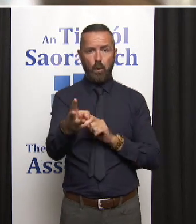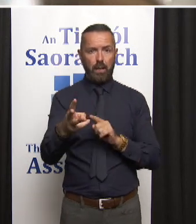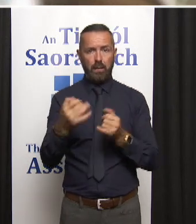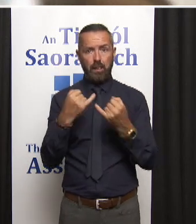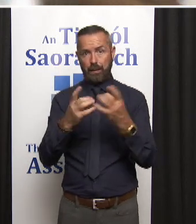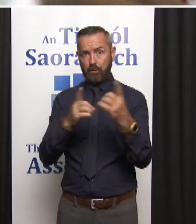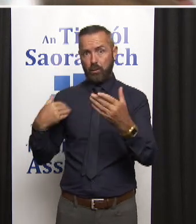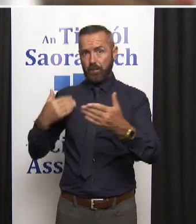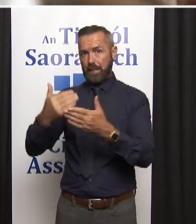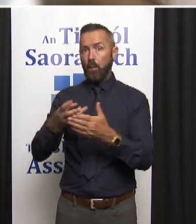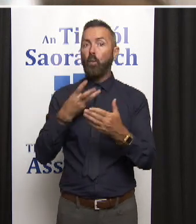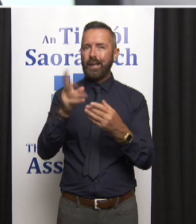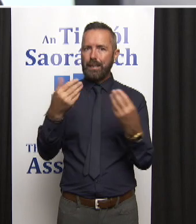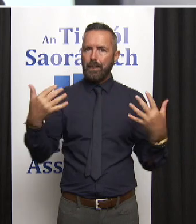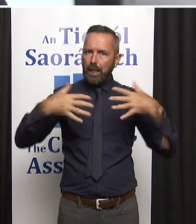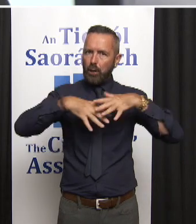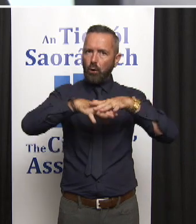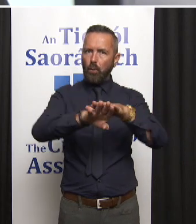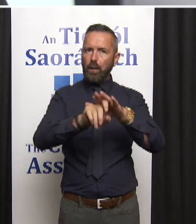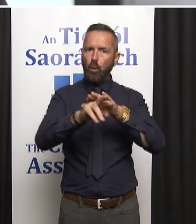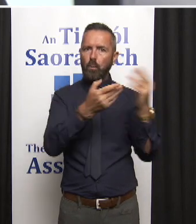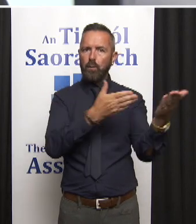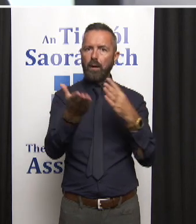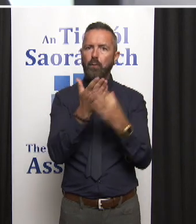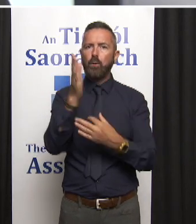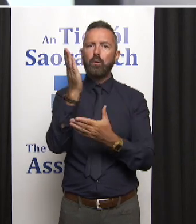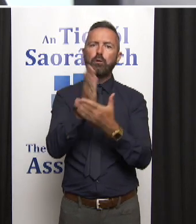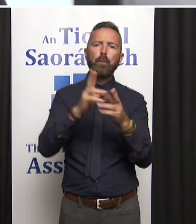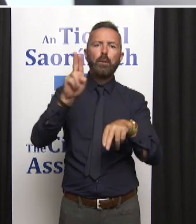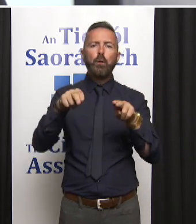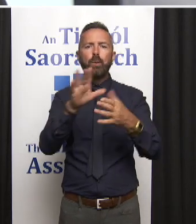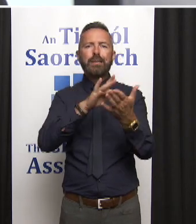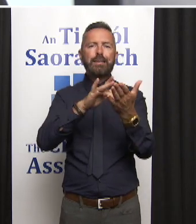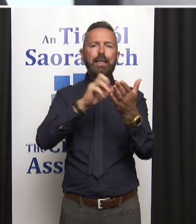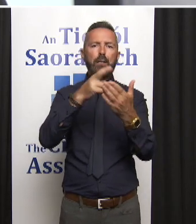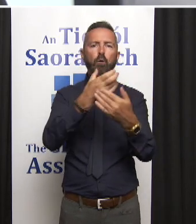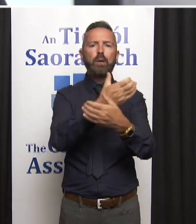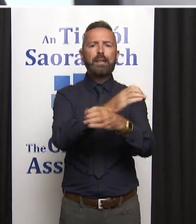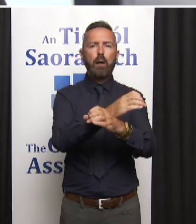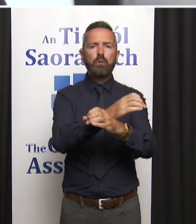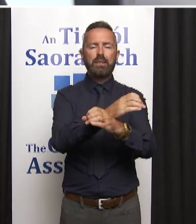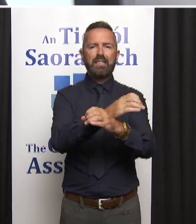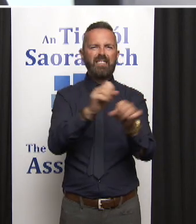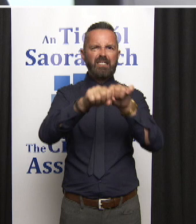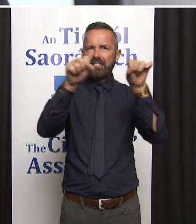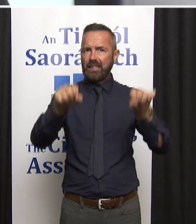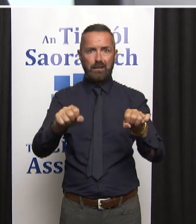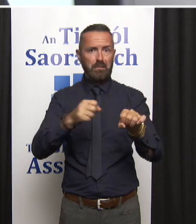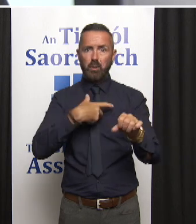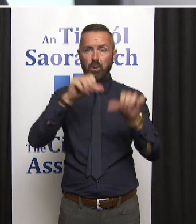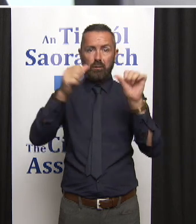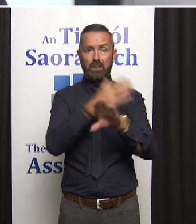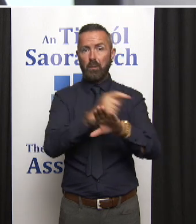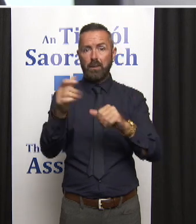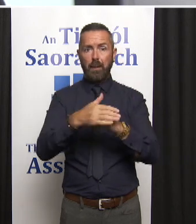to be incorporated or delivered through some new city and county-wide tier via a service level agreement to ensure some form of